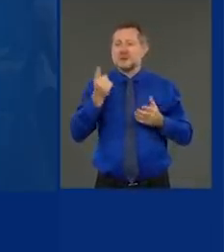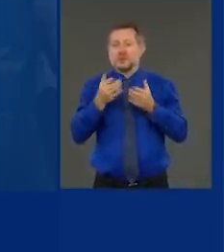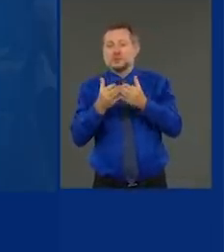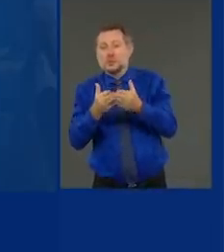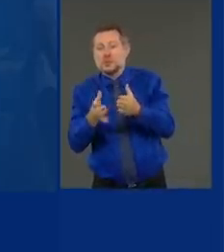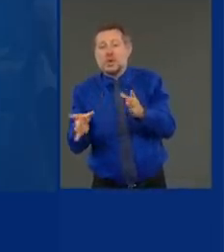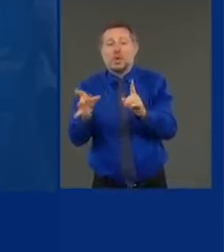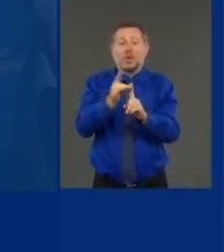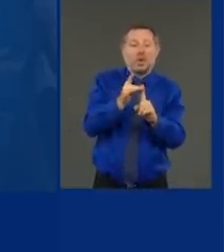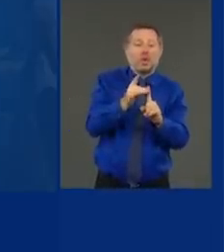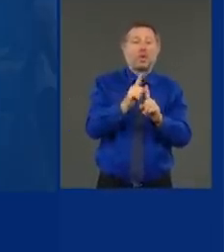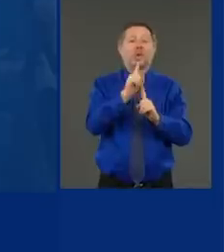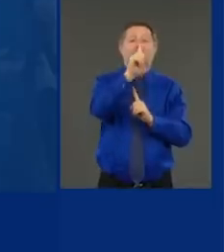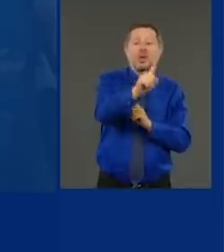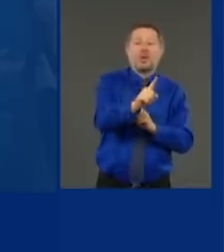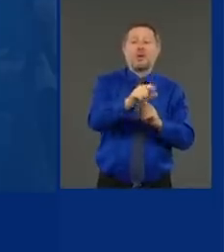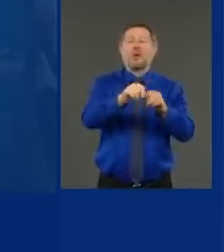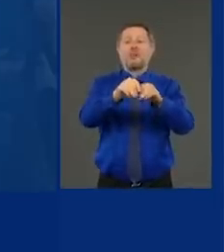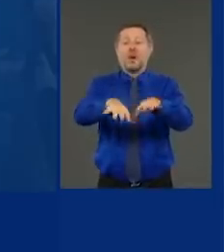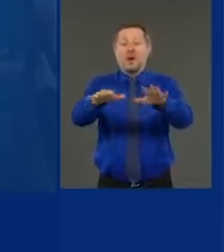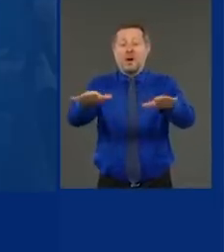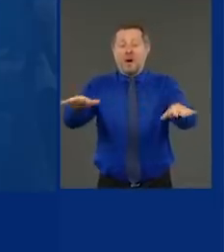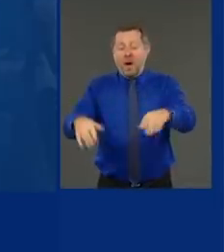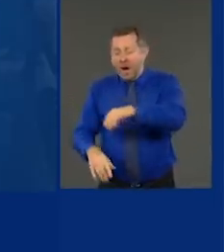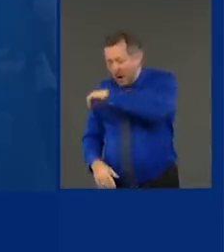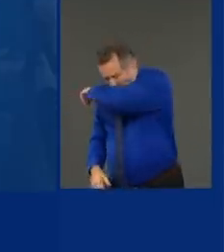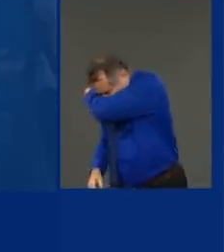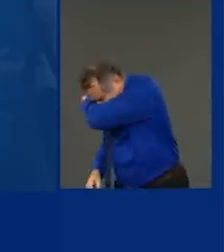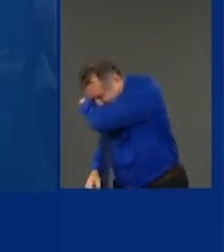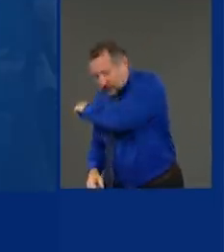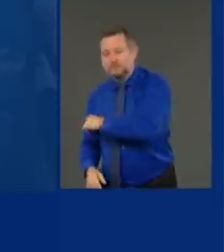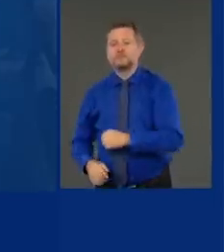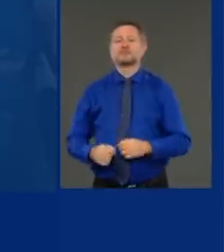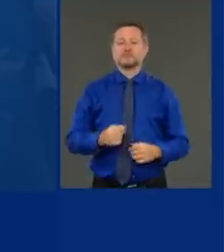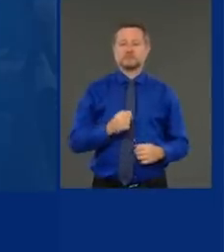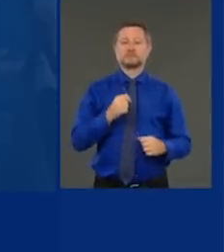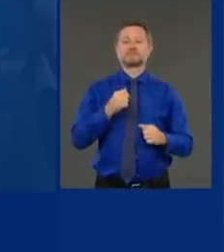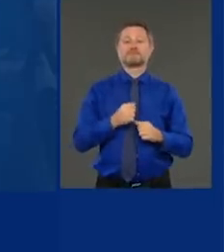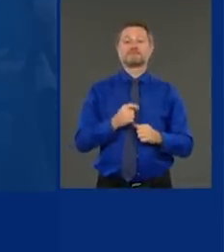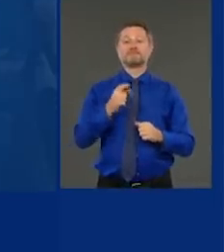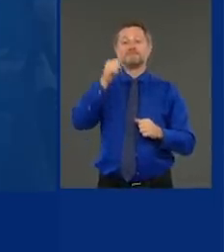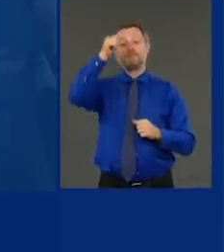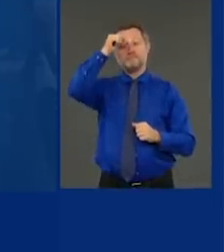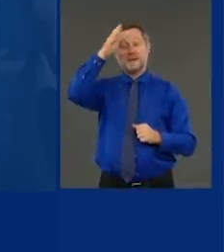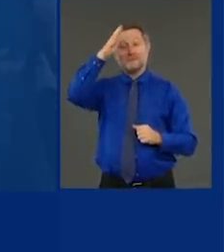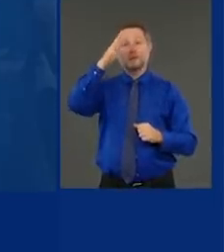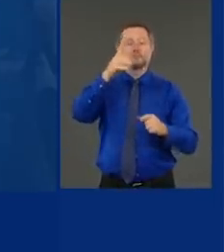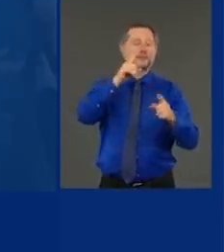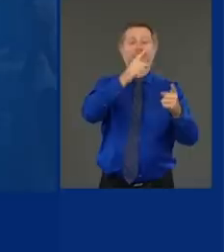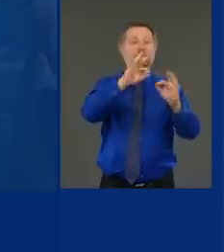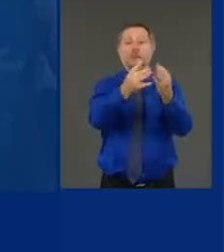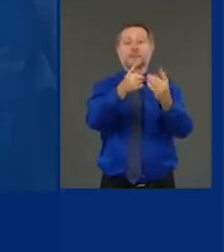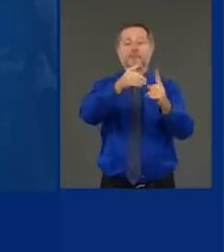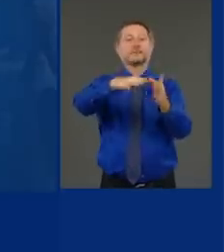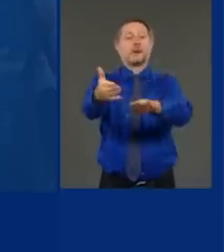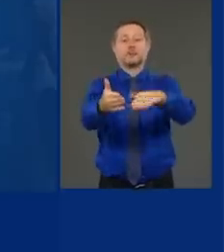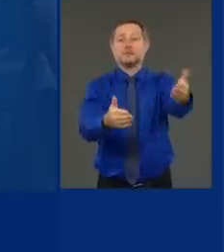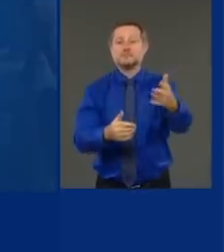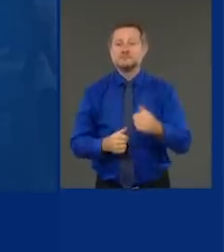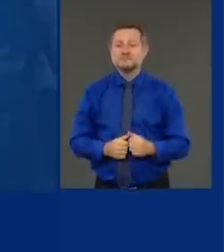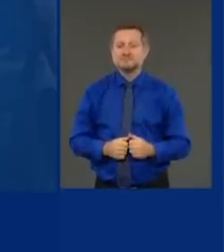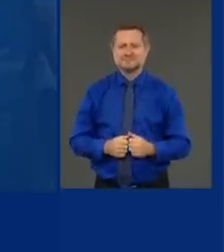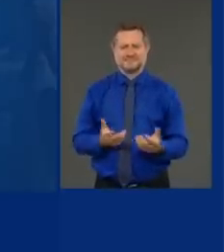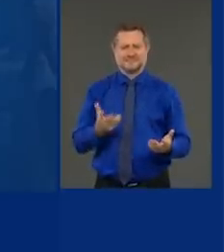and goes home and gives it to a parent who dies? I mean, it is just really reckless,